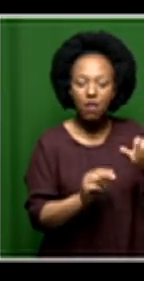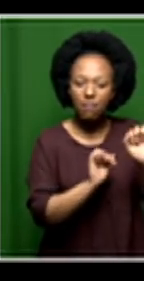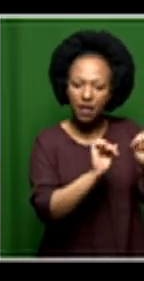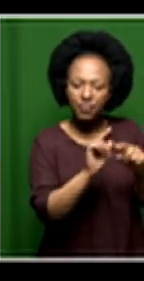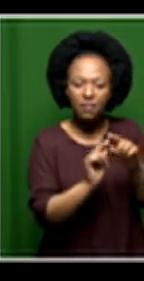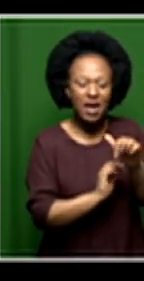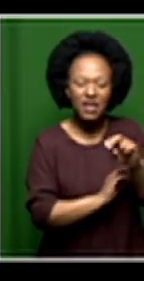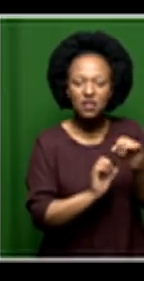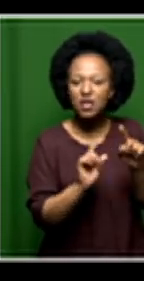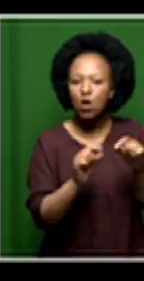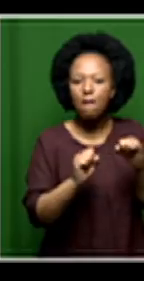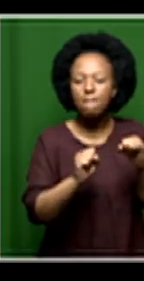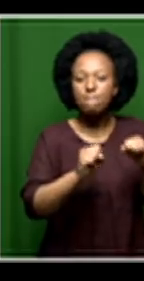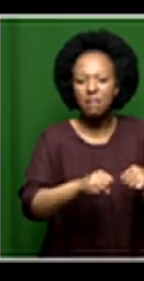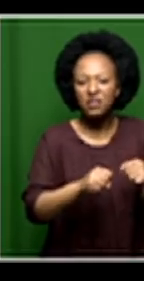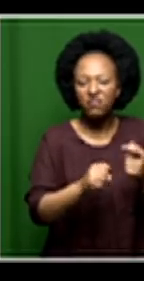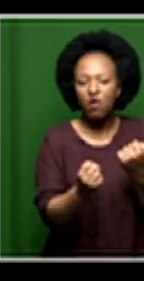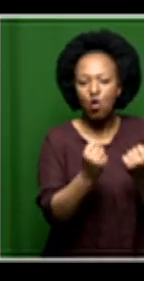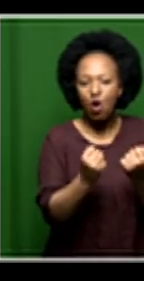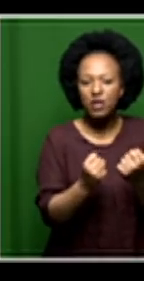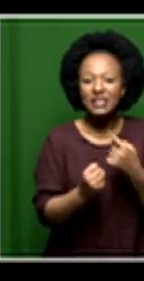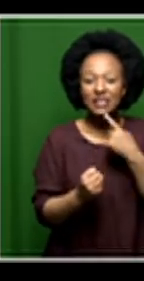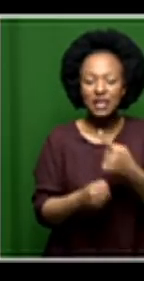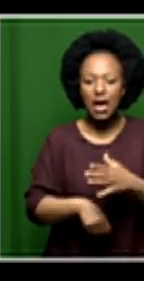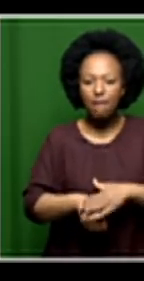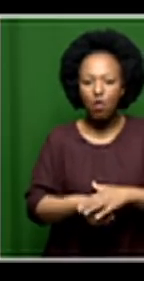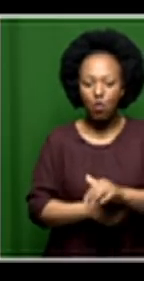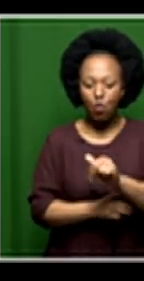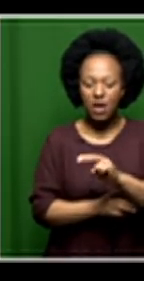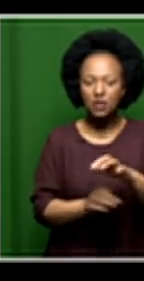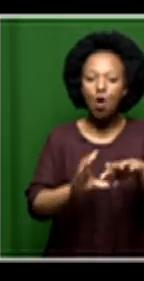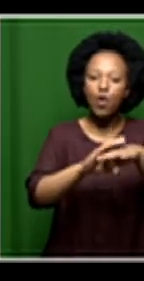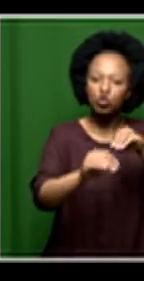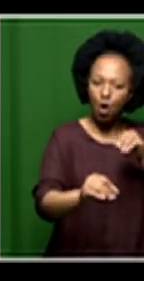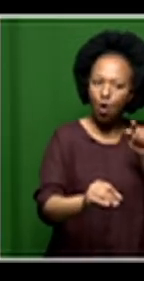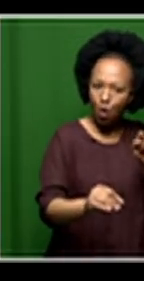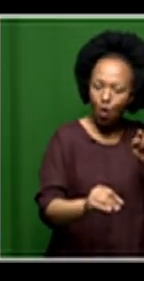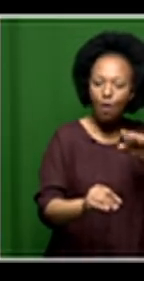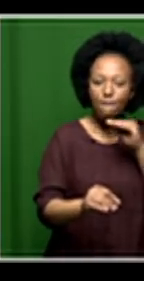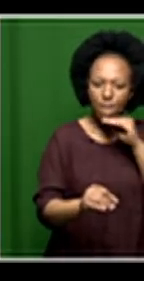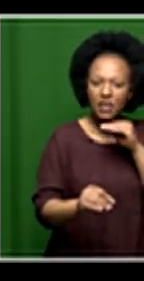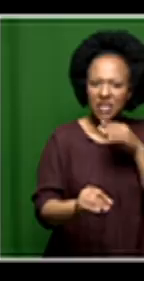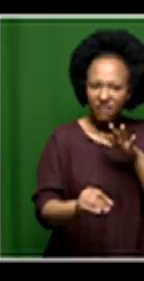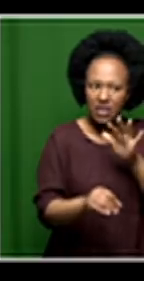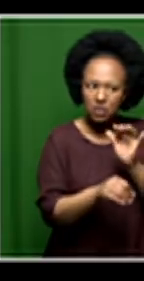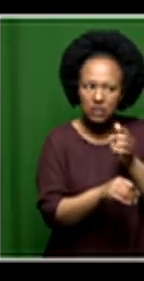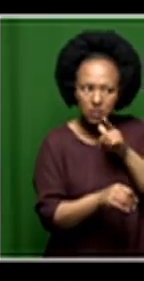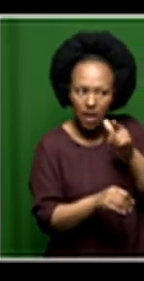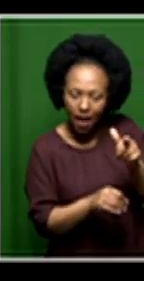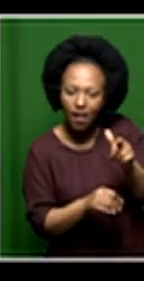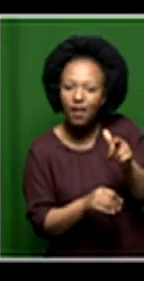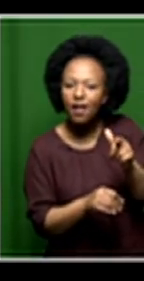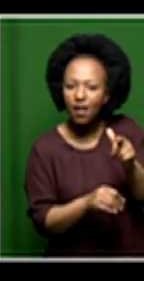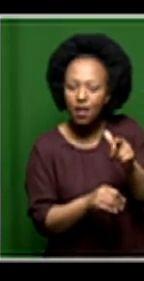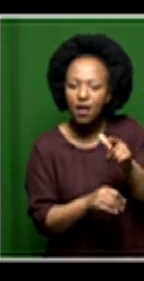not have to get permission from the Electoral Court. Then she goes on to say the ANC's withdrawal from the Electoral Court indicates that they have been tipped off that the